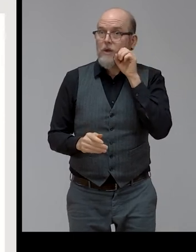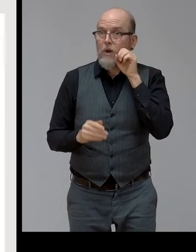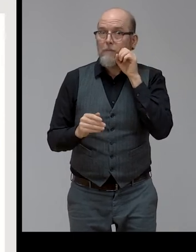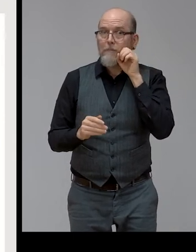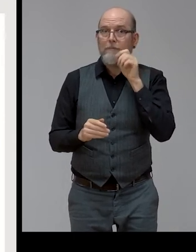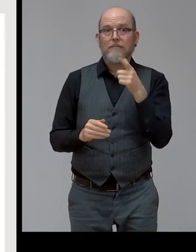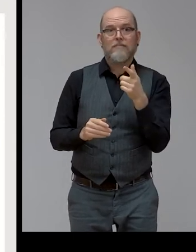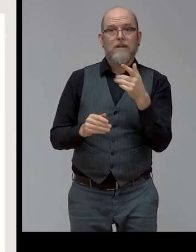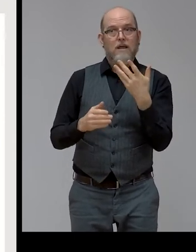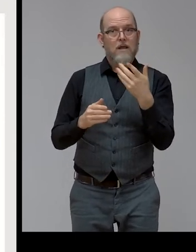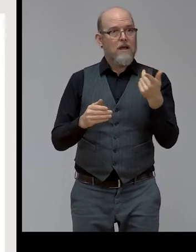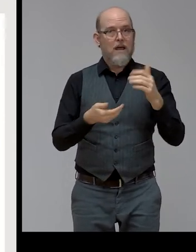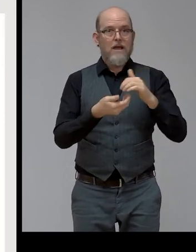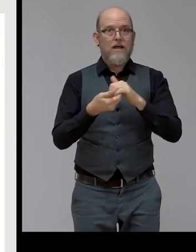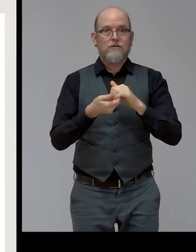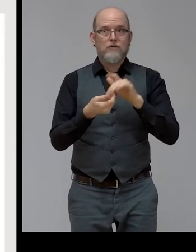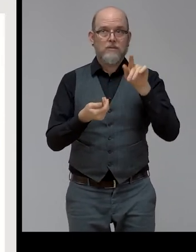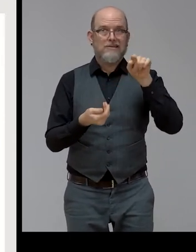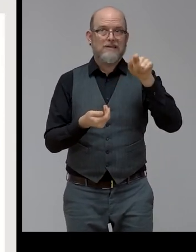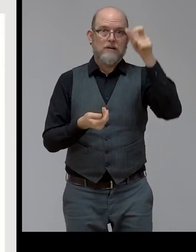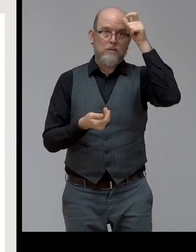of the Zero Project awardees in